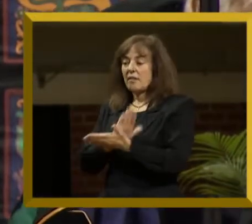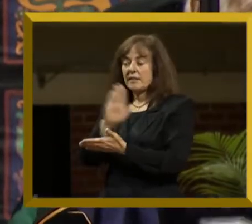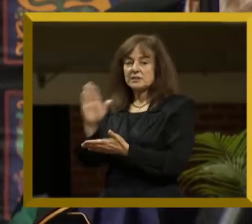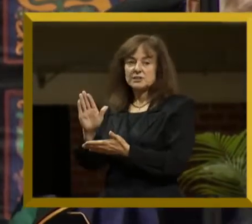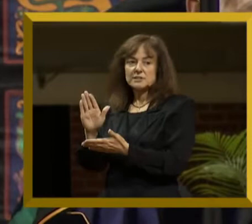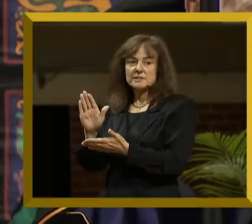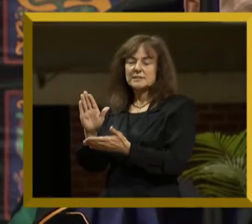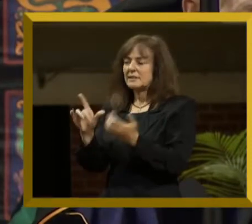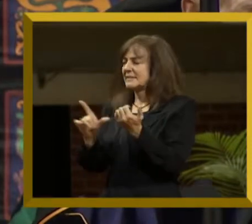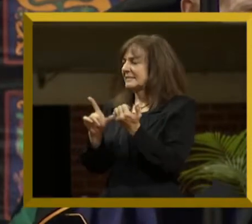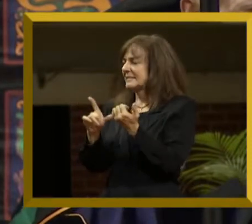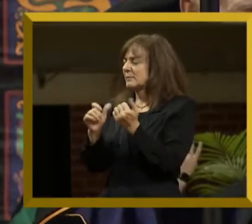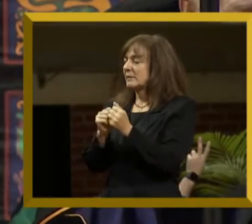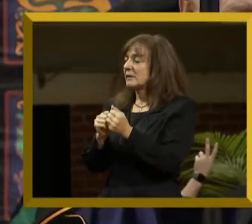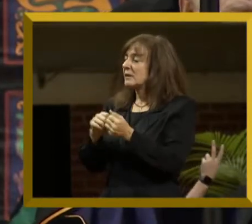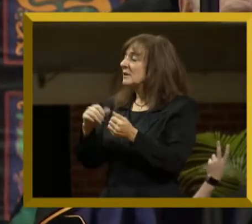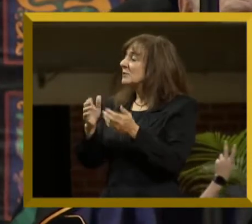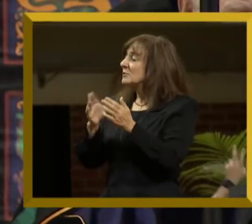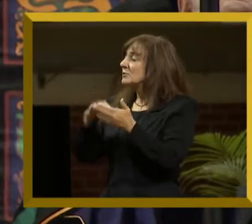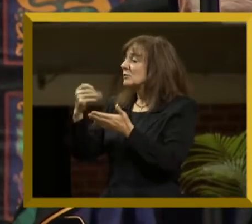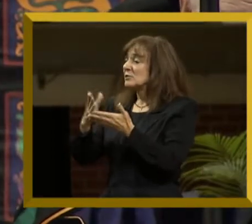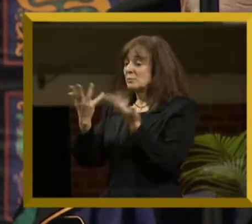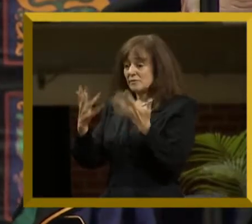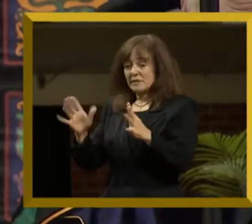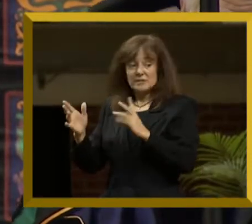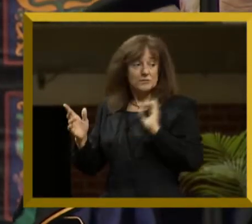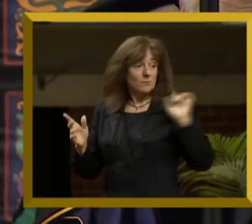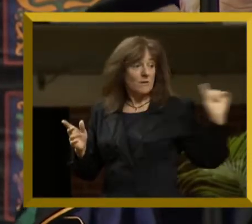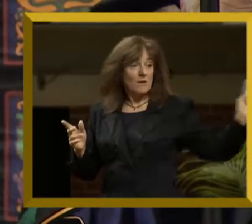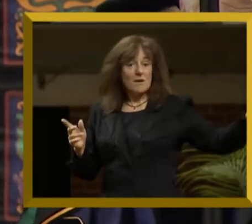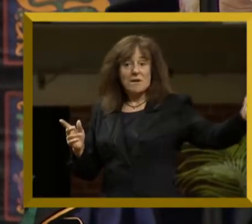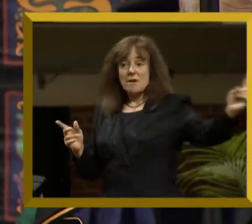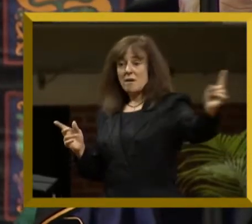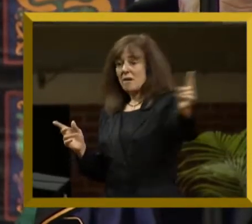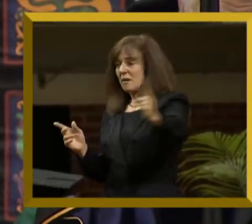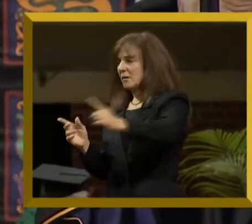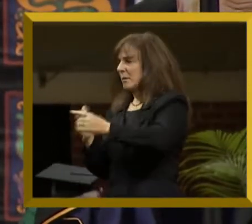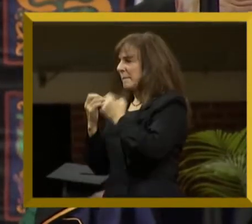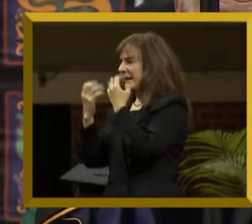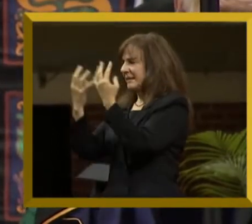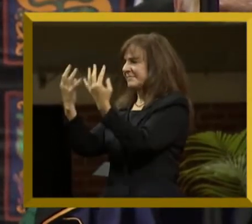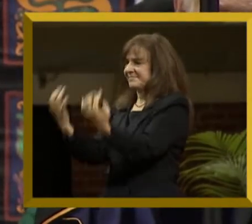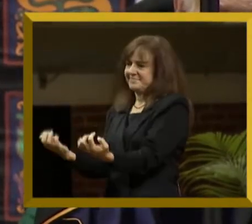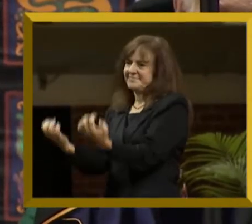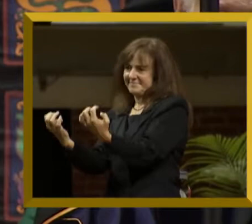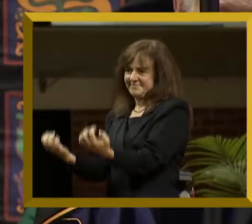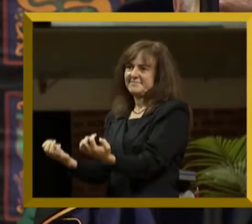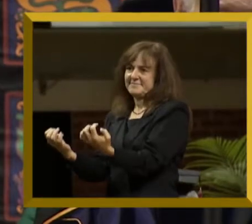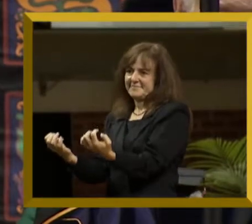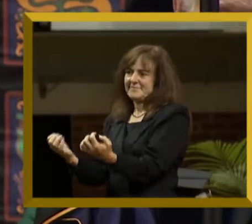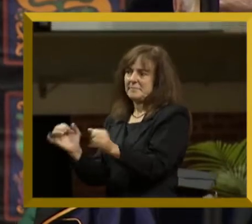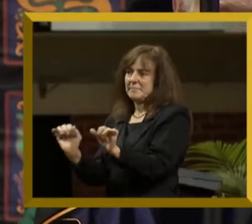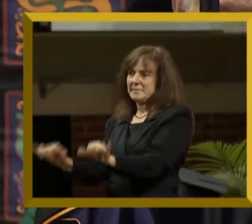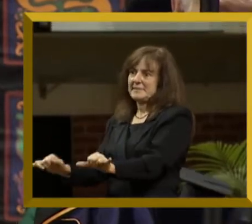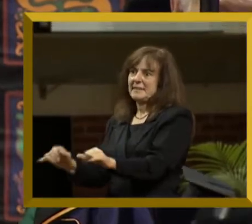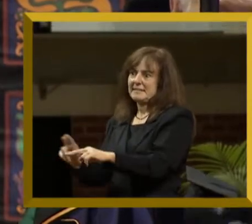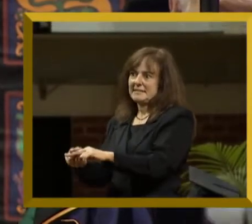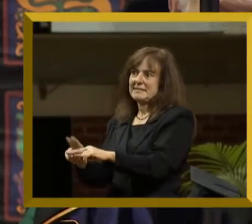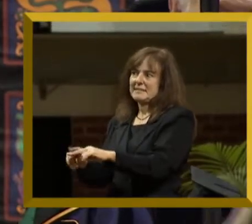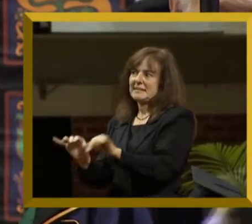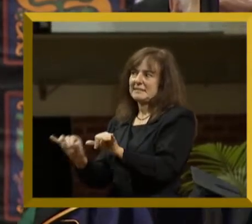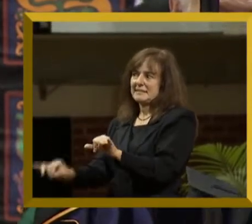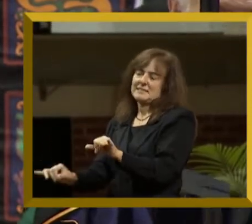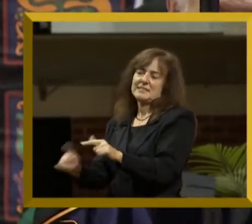college, assist with their college. Students, we ask that once you have completed your graduation walk, you please return to your seat and